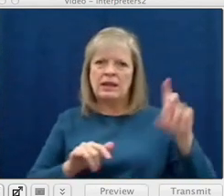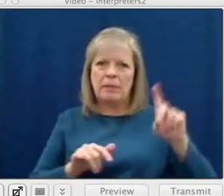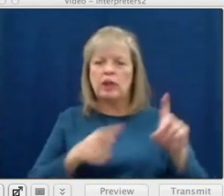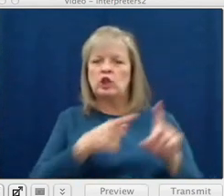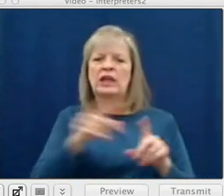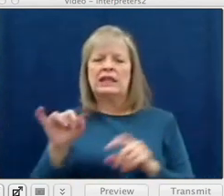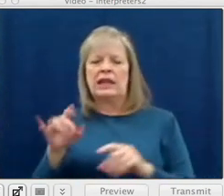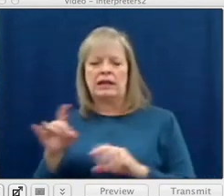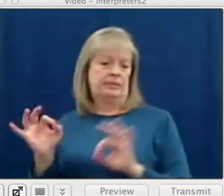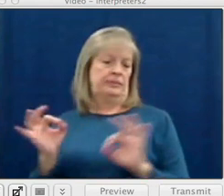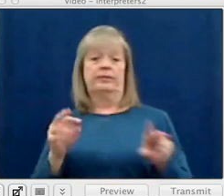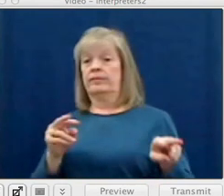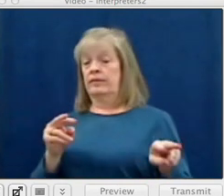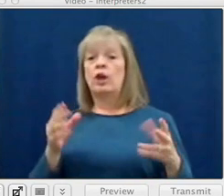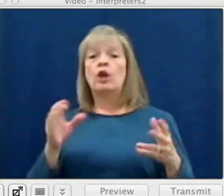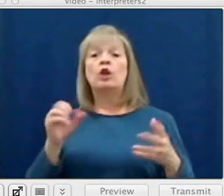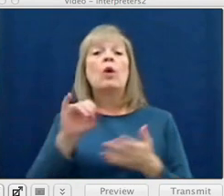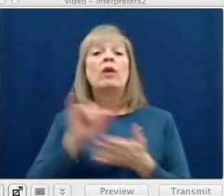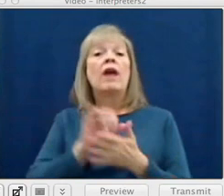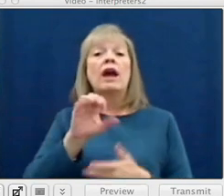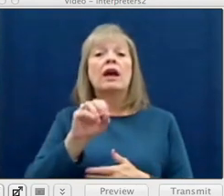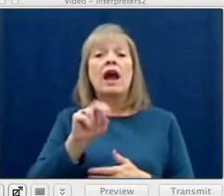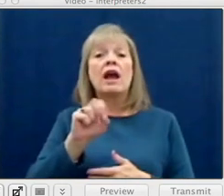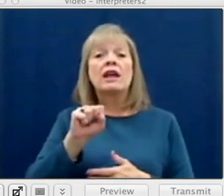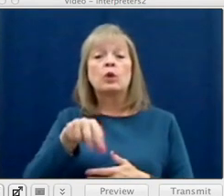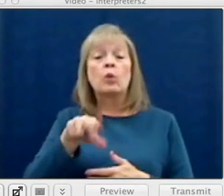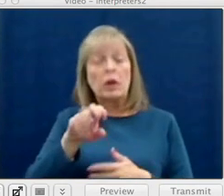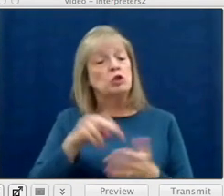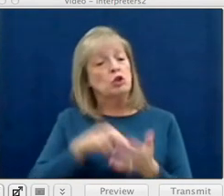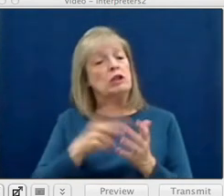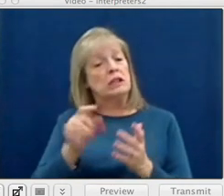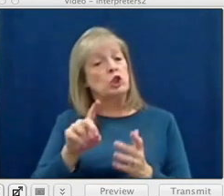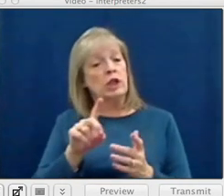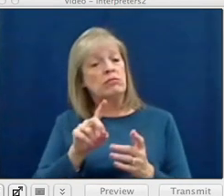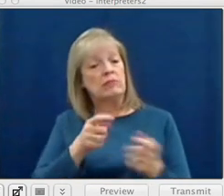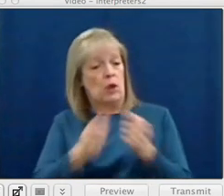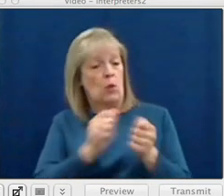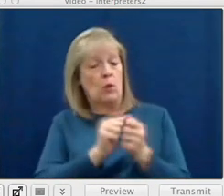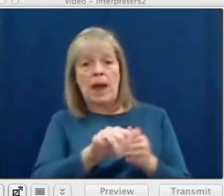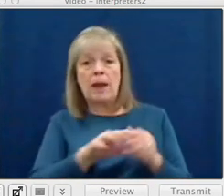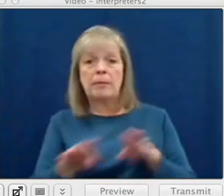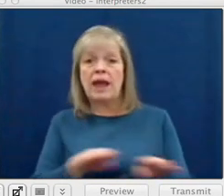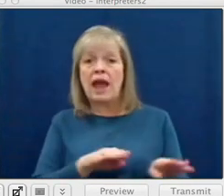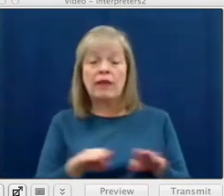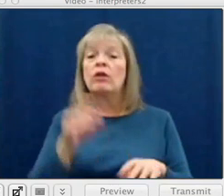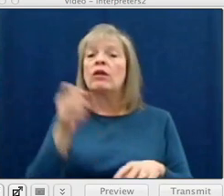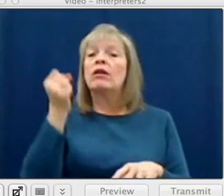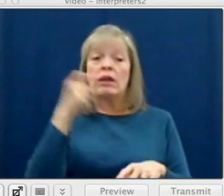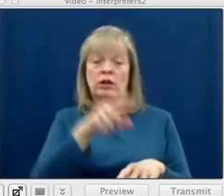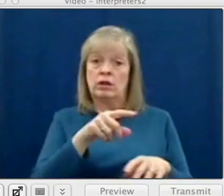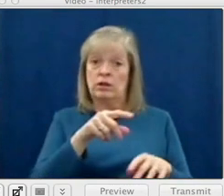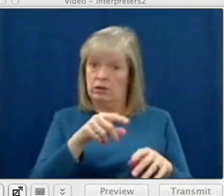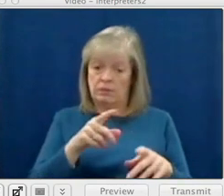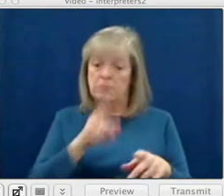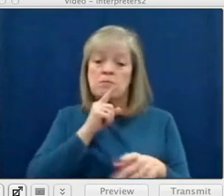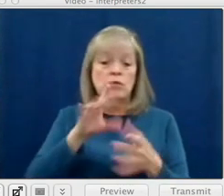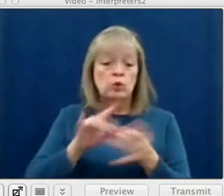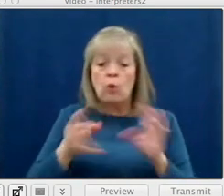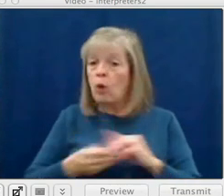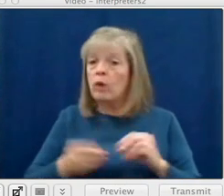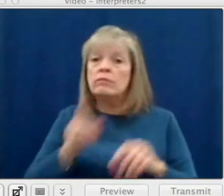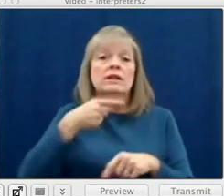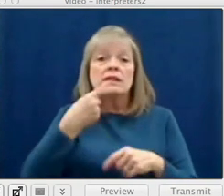she's addressed the behavior. Okay? Notice it doesn't say the kid puts the candy away. That would